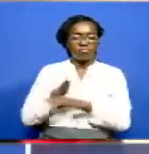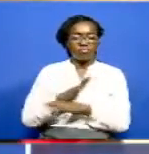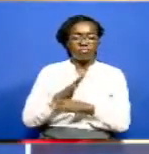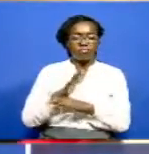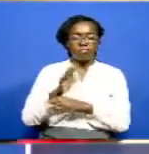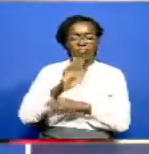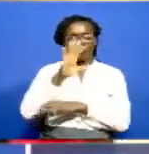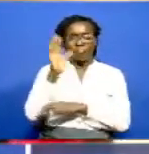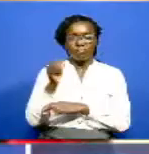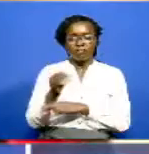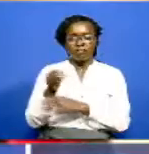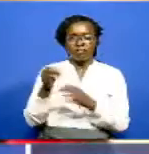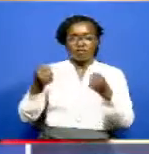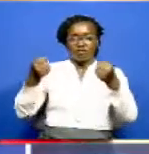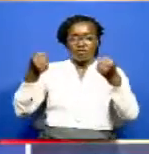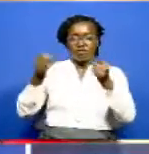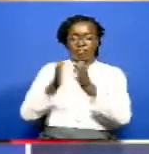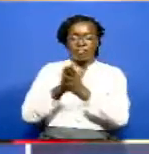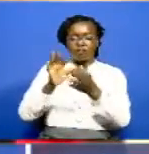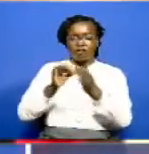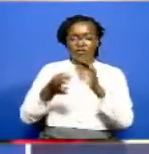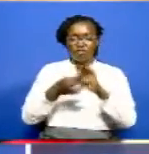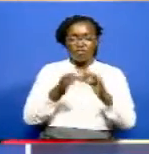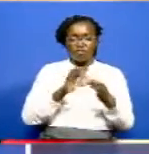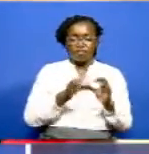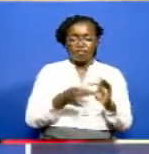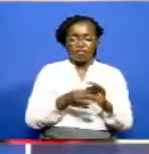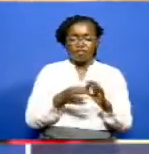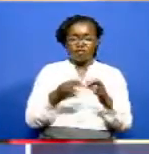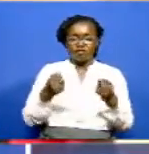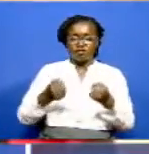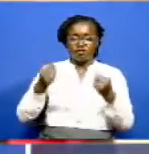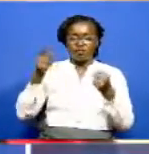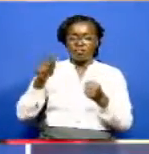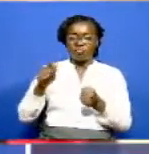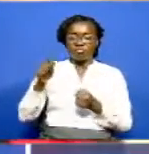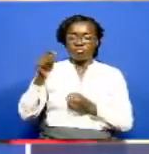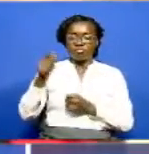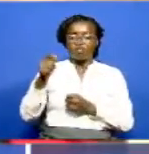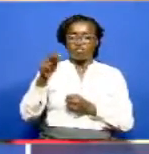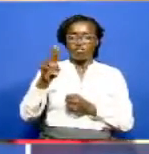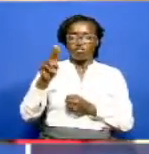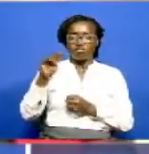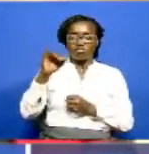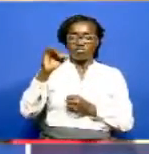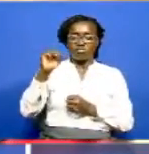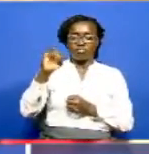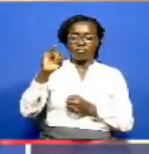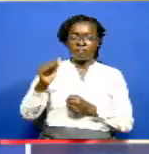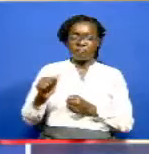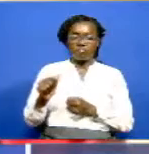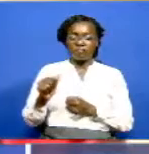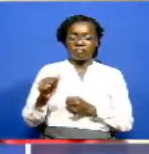African Cup and also the Olympic qualifiers in Tunisia, most of us were defensive. So